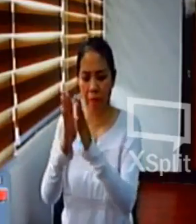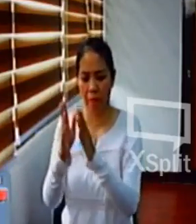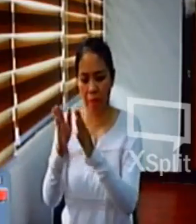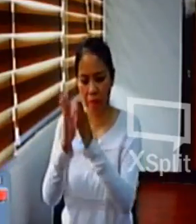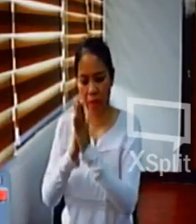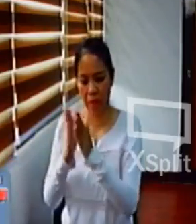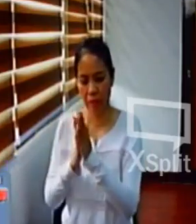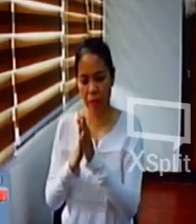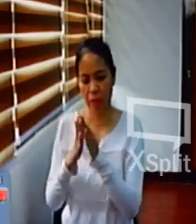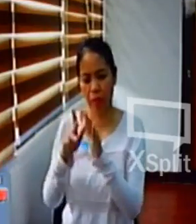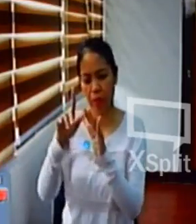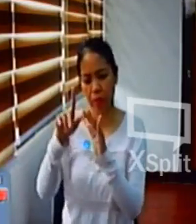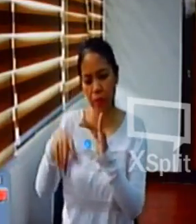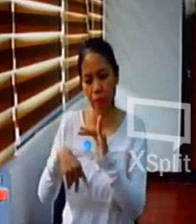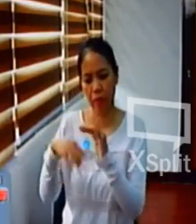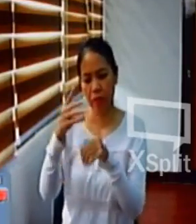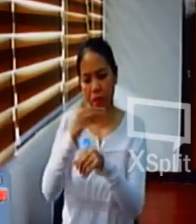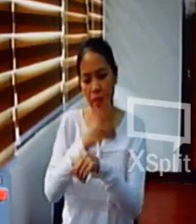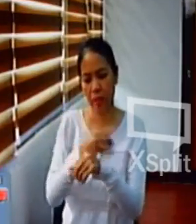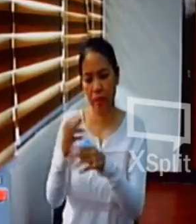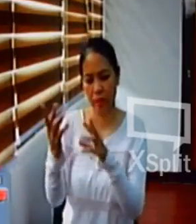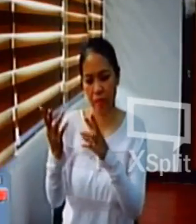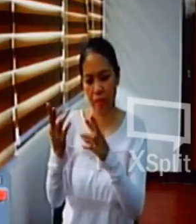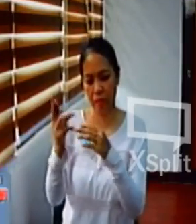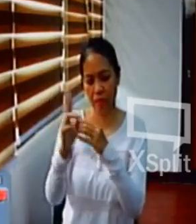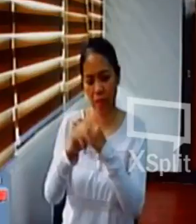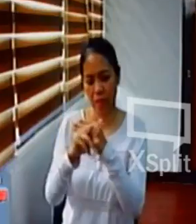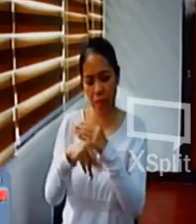later date for perhaps more